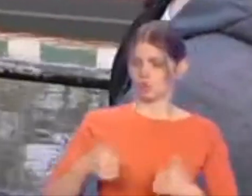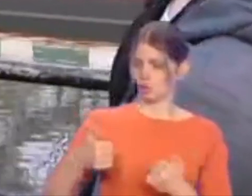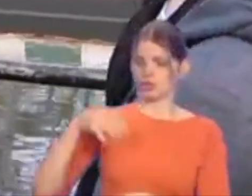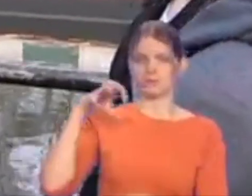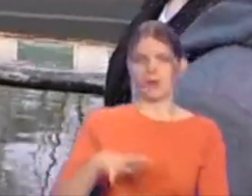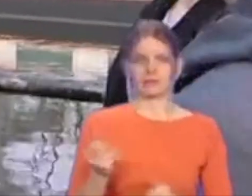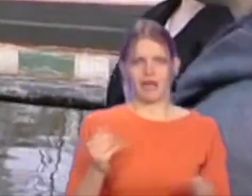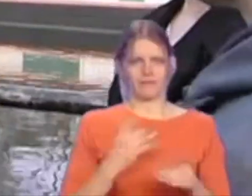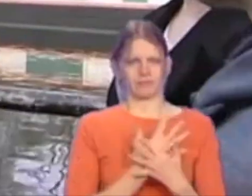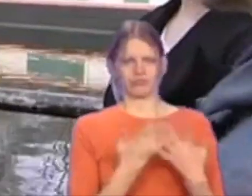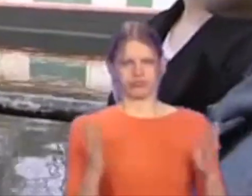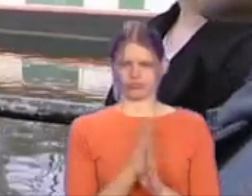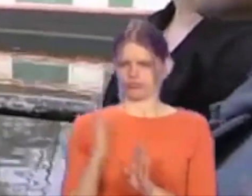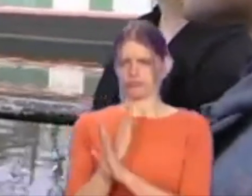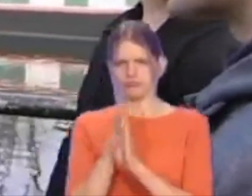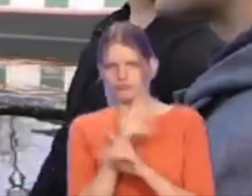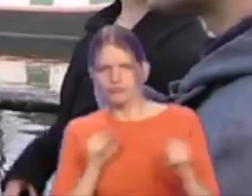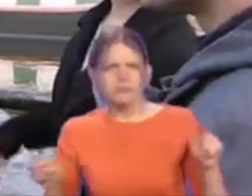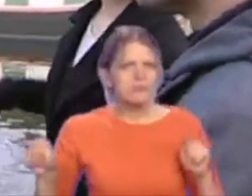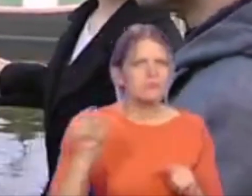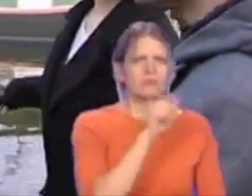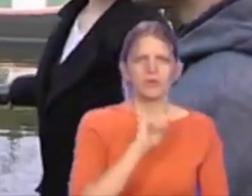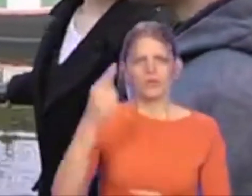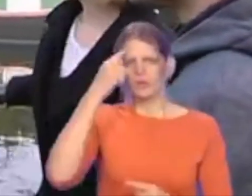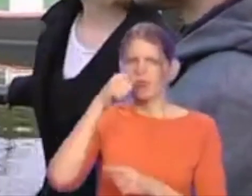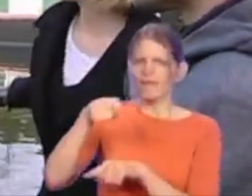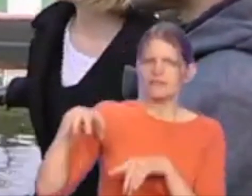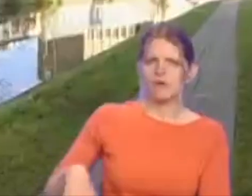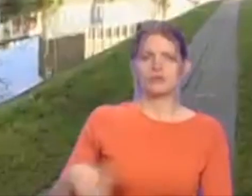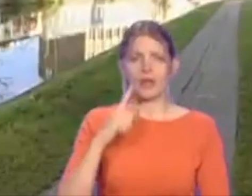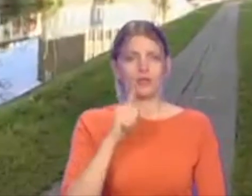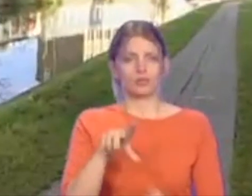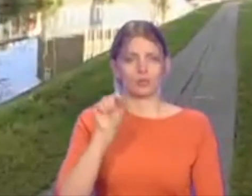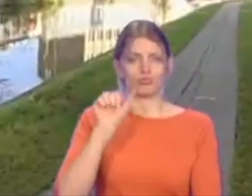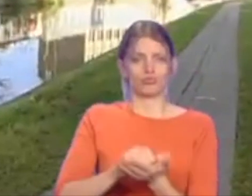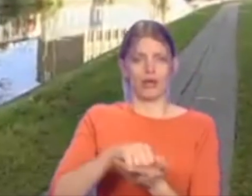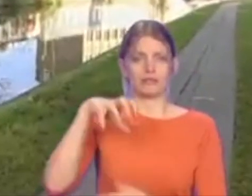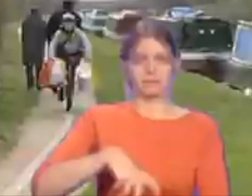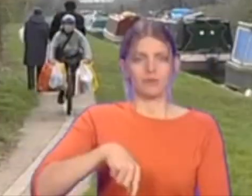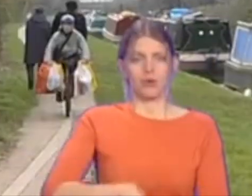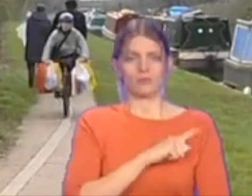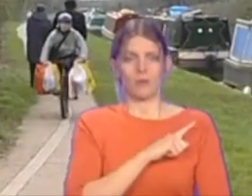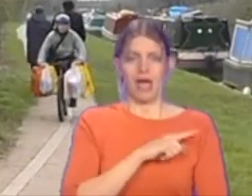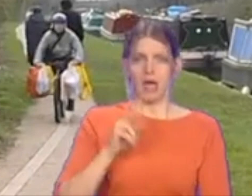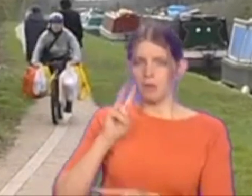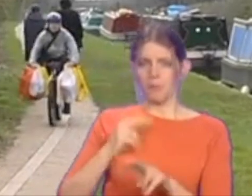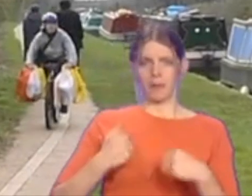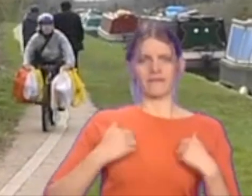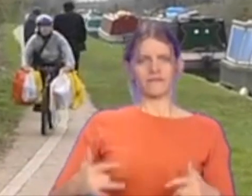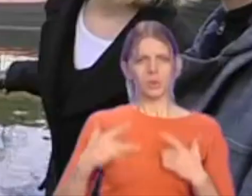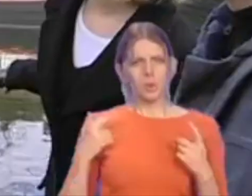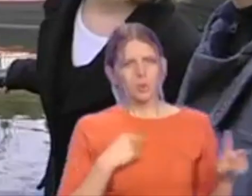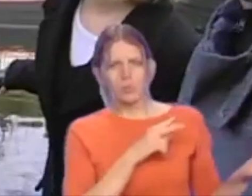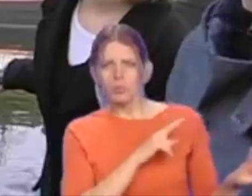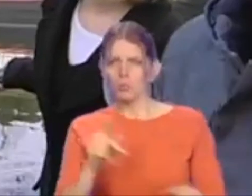do you think of the spot? I think you've chosen a very good spot, actually, because you've got, from your point of view, you've got very clear lines of sight up and down, so you can see anybody who might be approaching